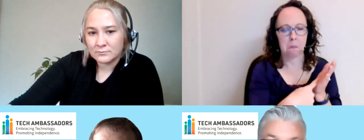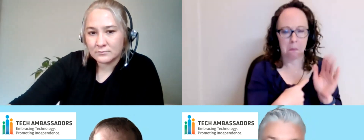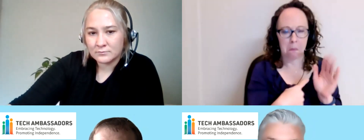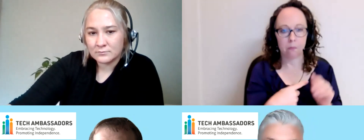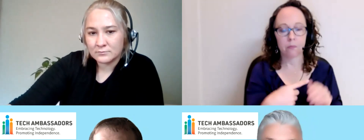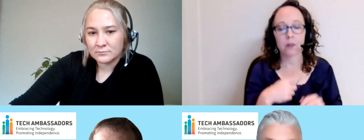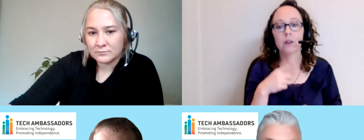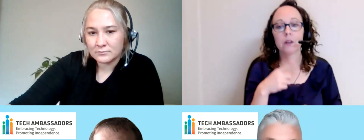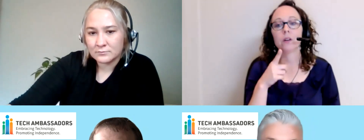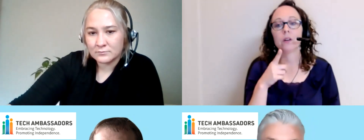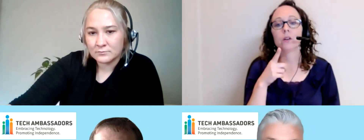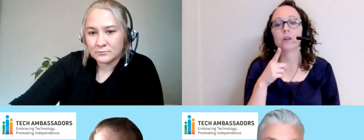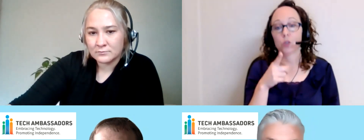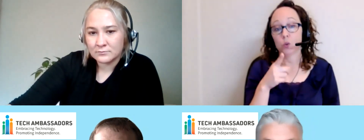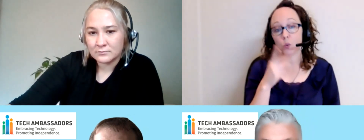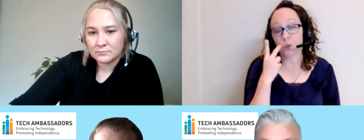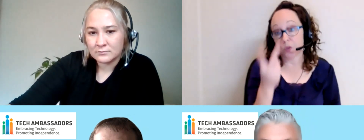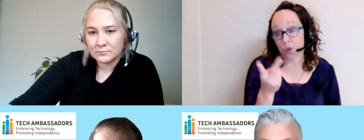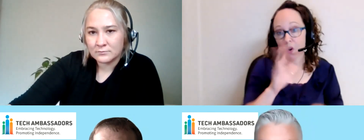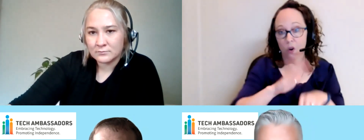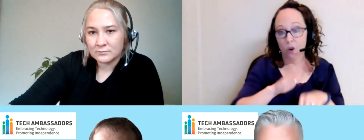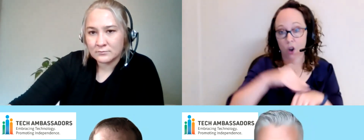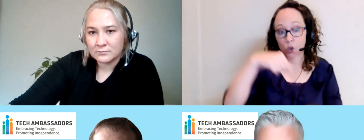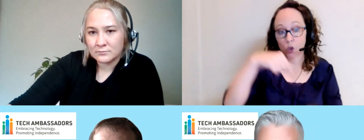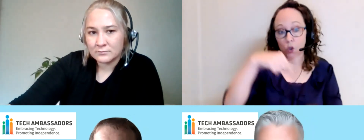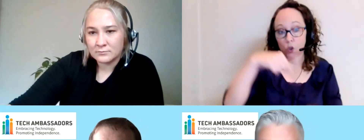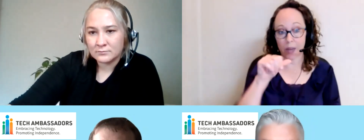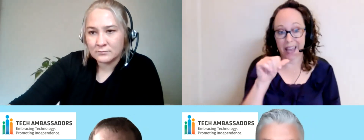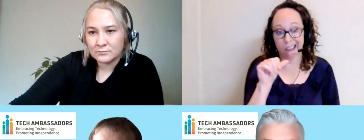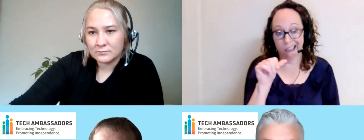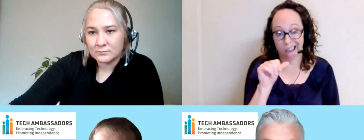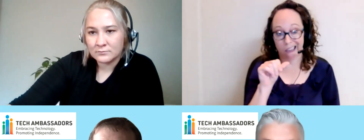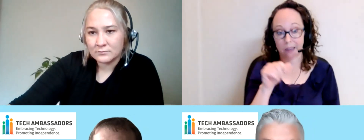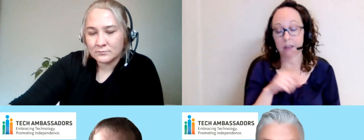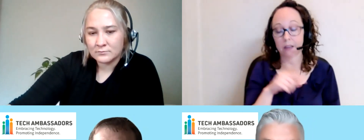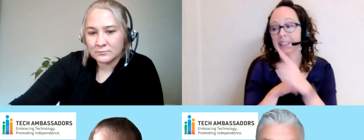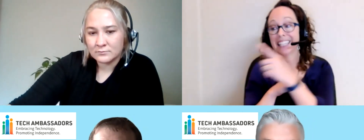Q&A, he had mentioned an app called Voice It,